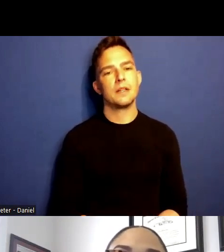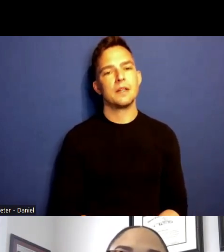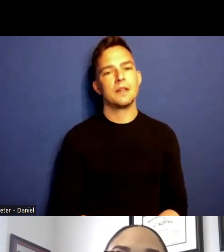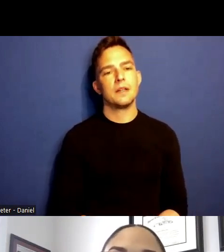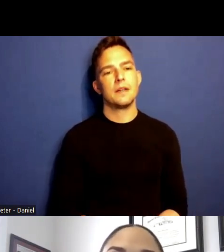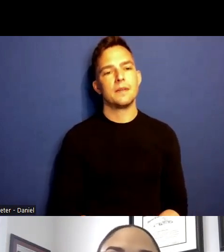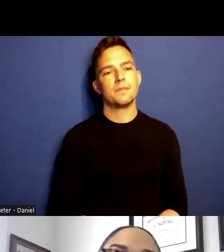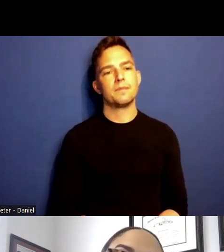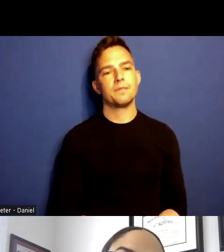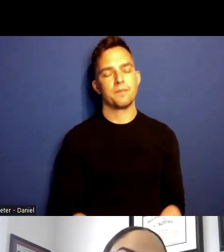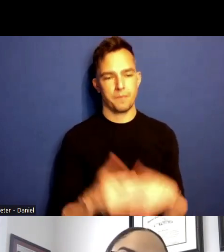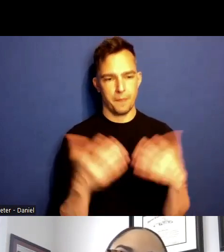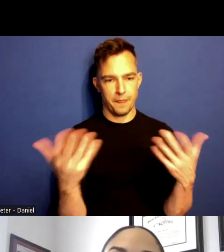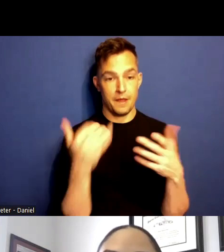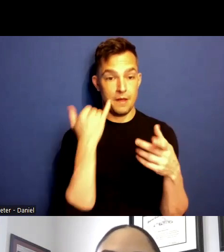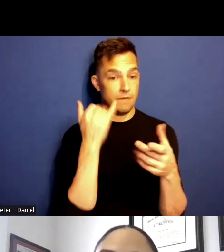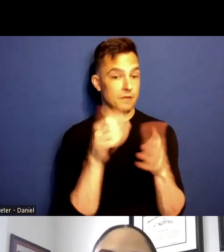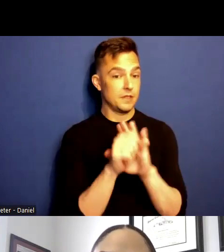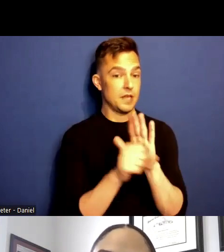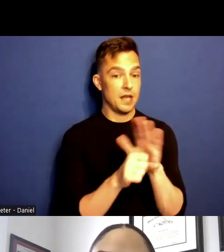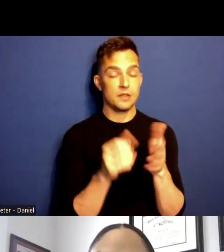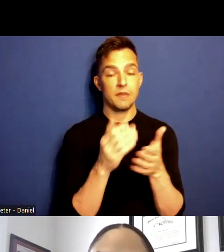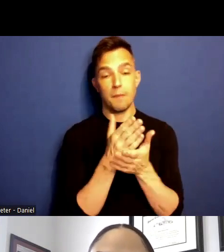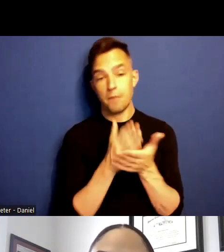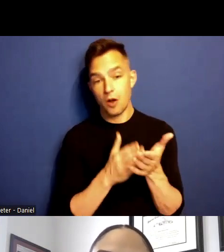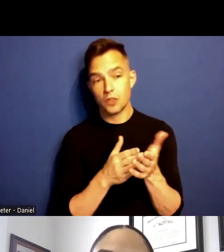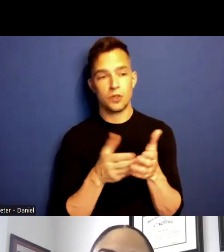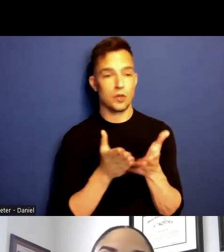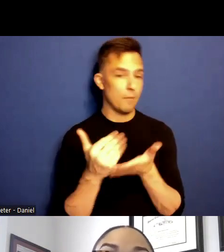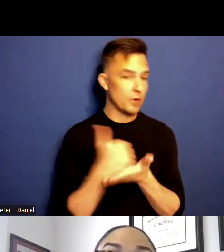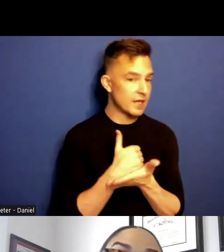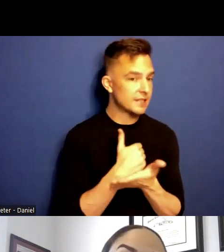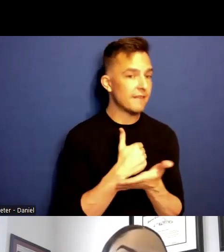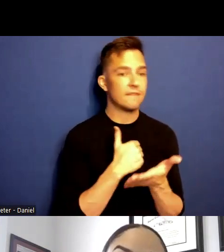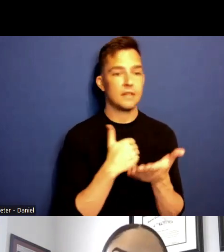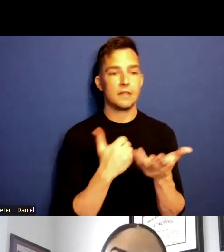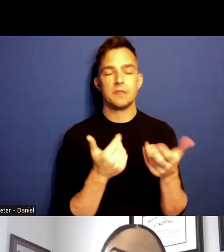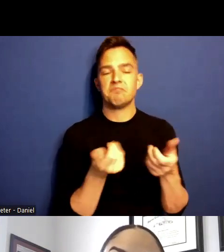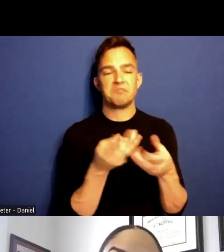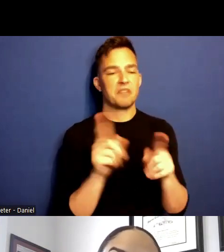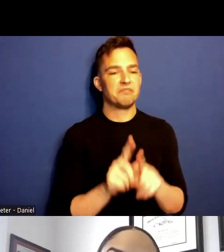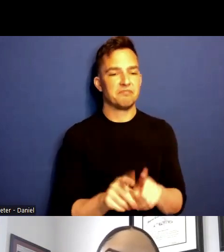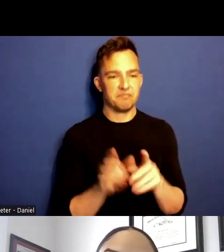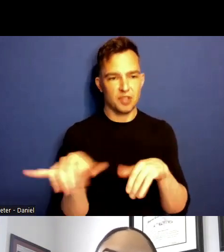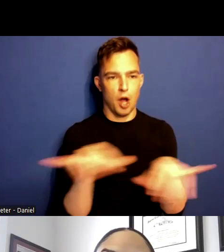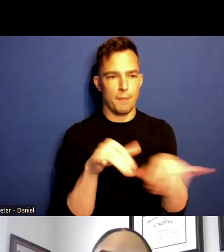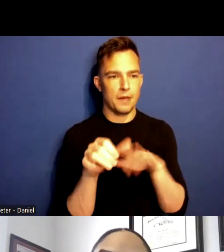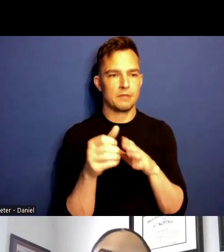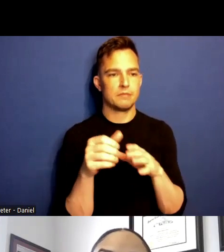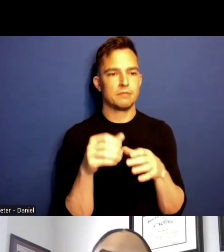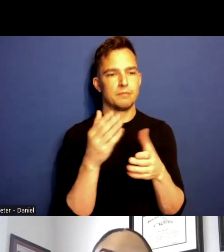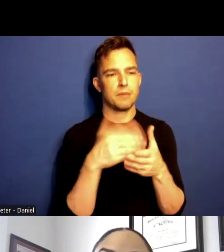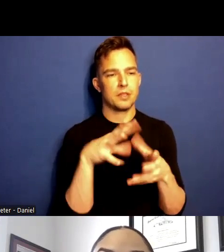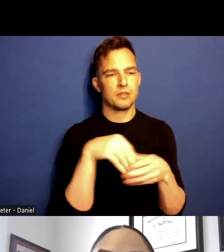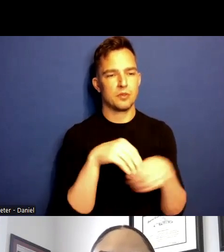Whether states have enacted comprehensive or partial 988 legislation, there are several common components that states have included in